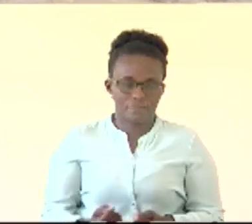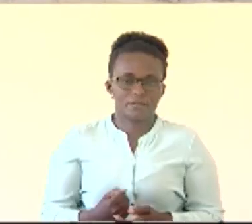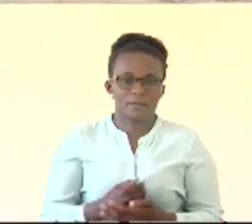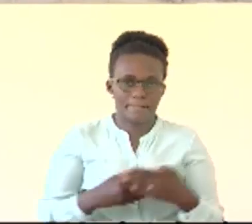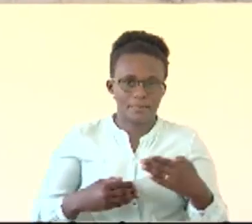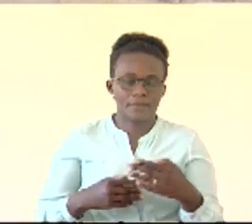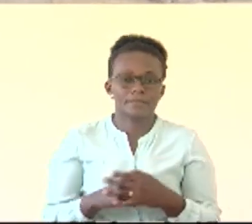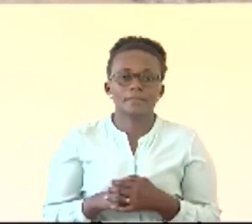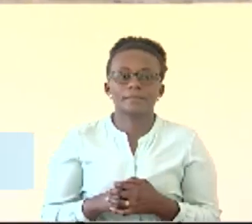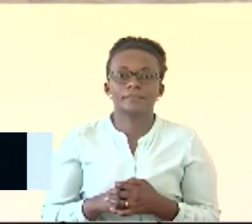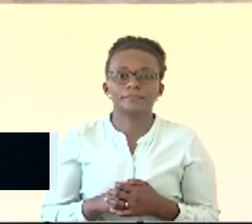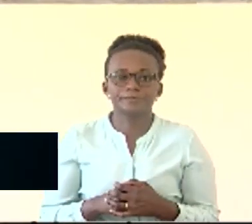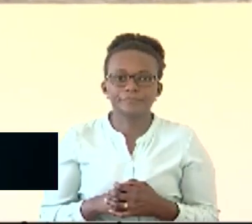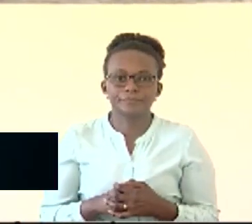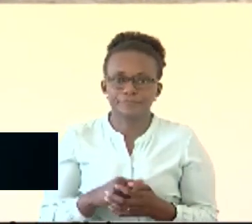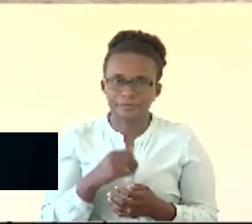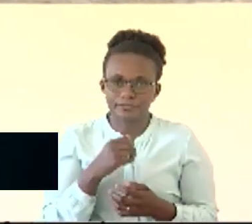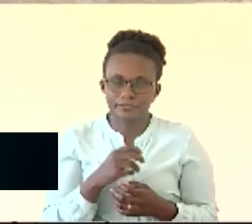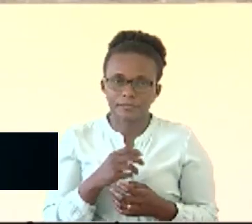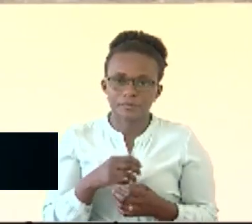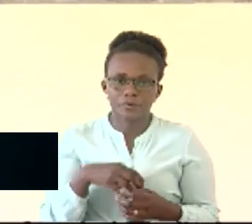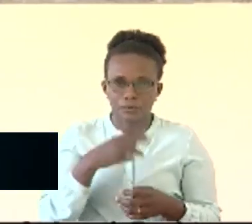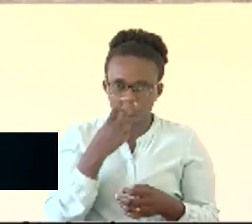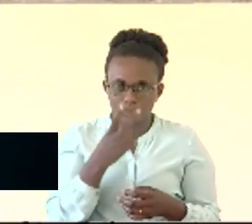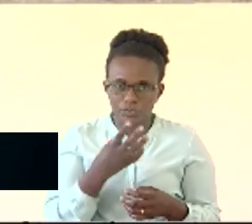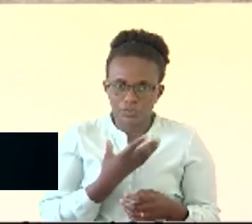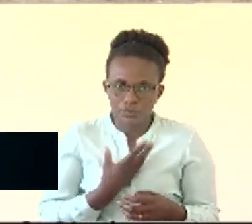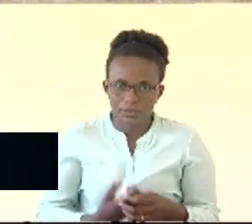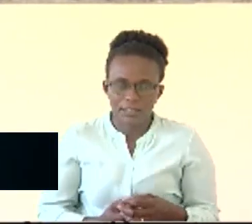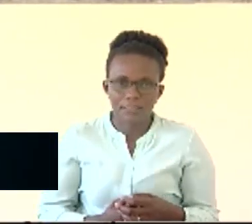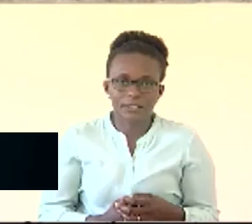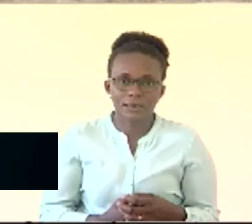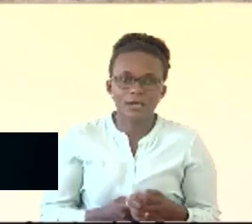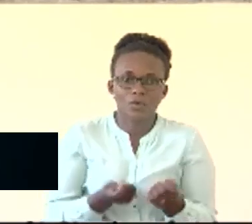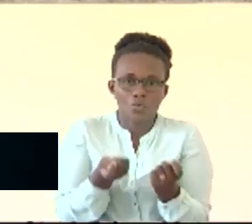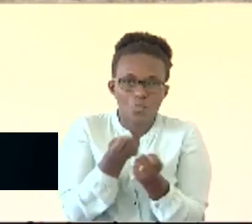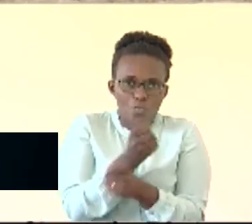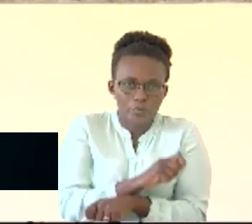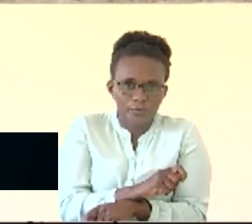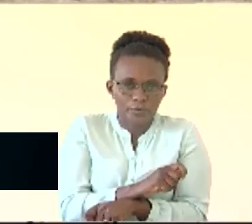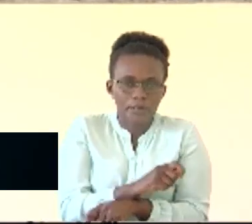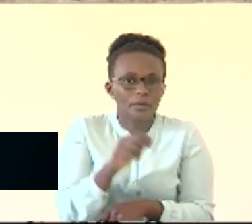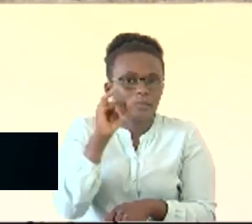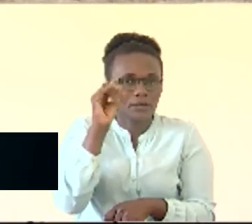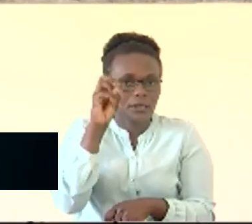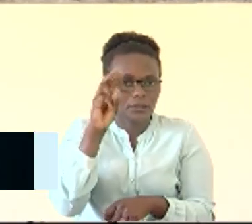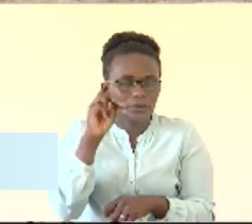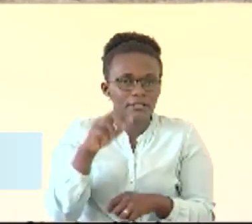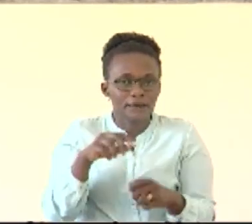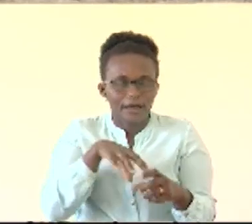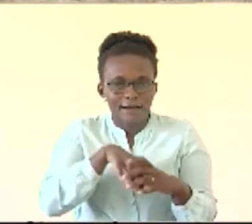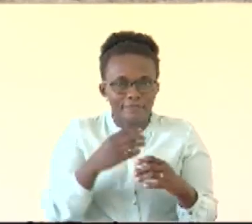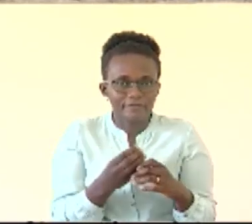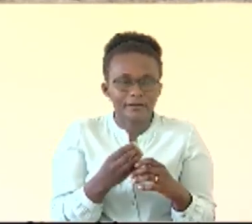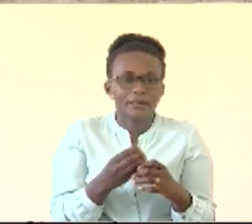ions discharges. So we'll have the hydrogen ions discharges, or these hydrogen ions can be, so that is